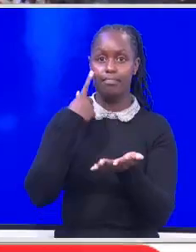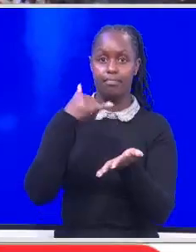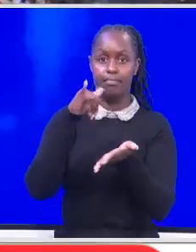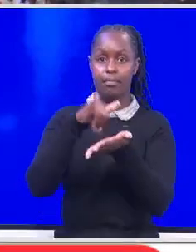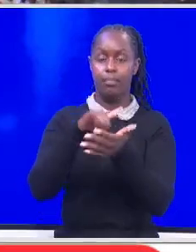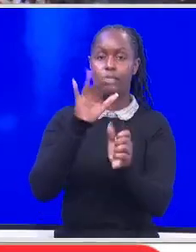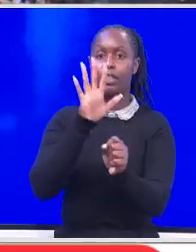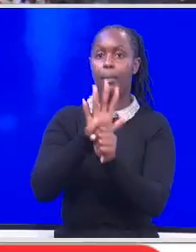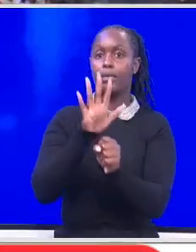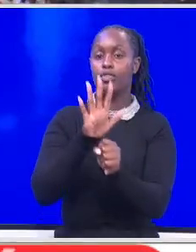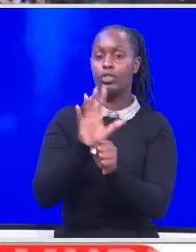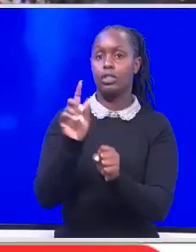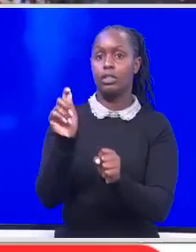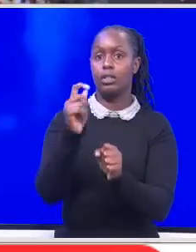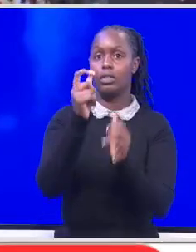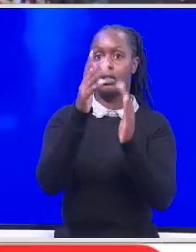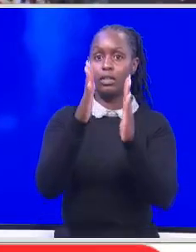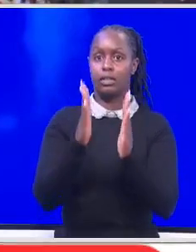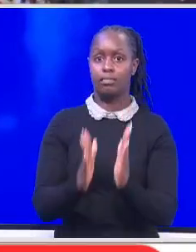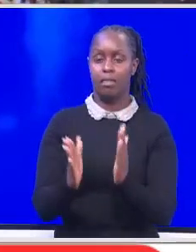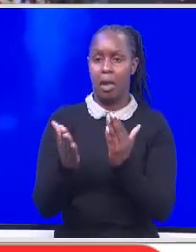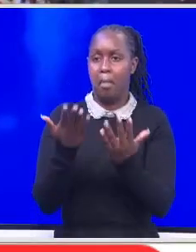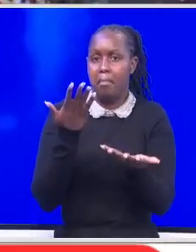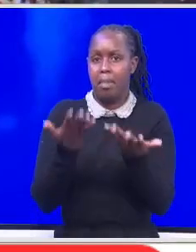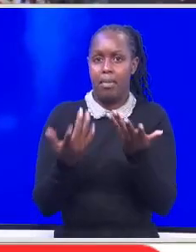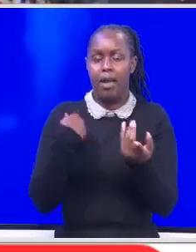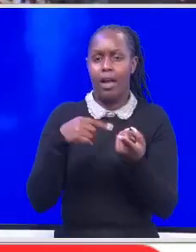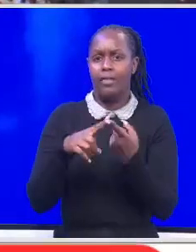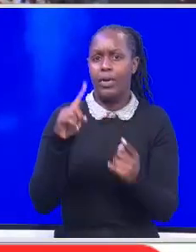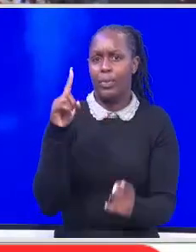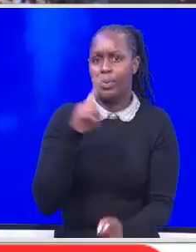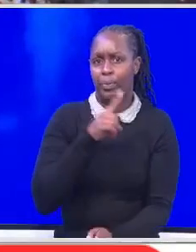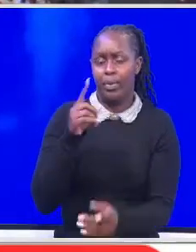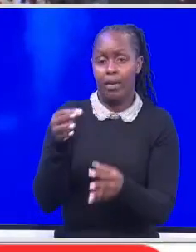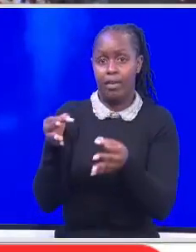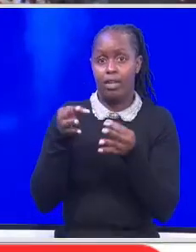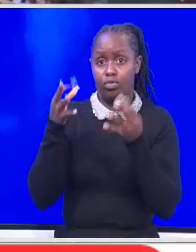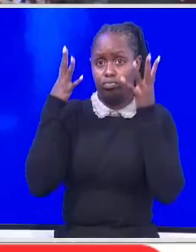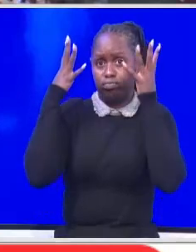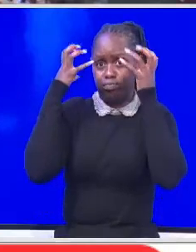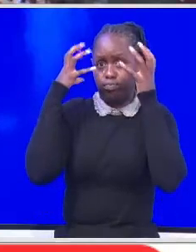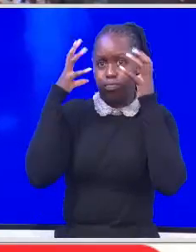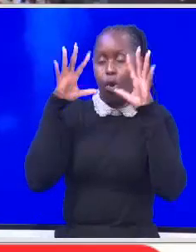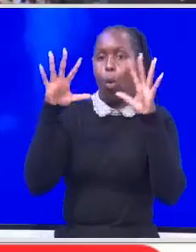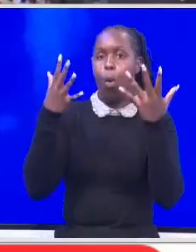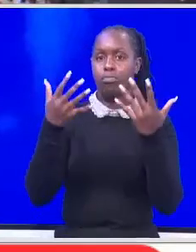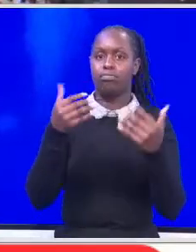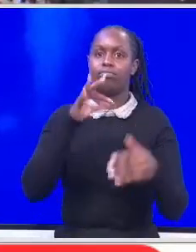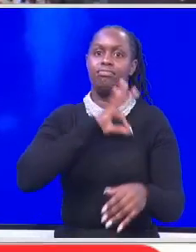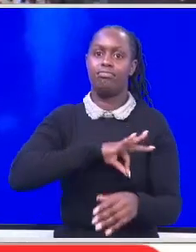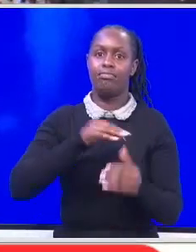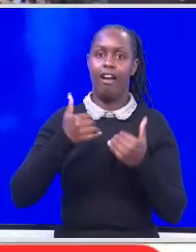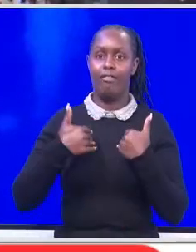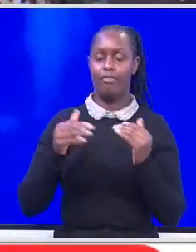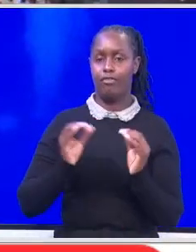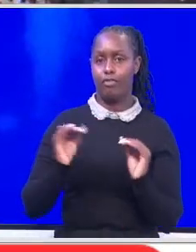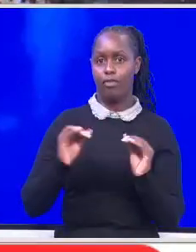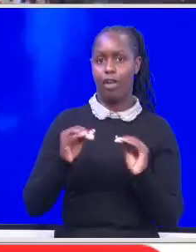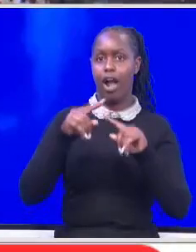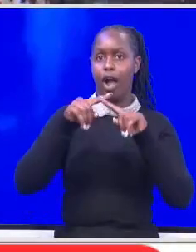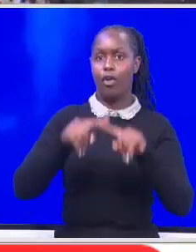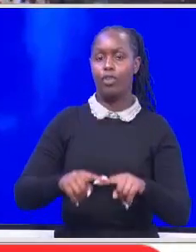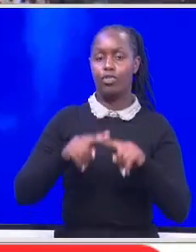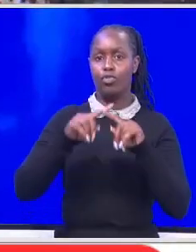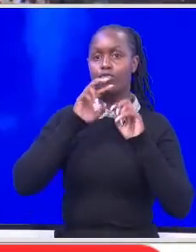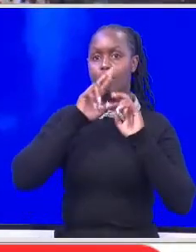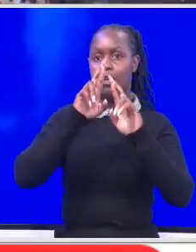The majority of Kenyans are either in severe financial distress or struggling to make ends meet. This is according to the latest